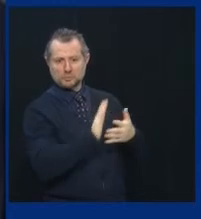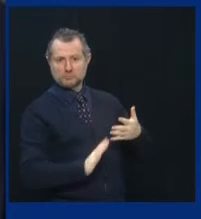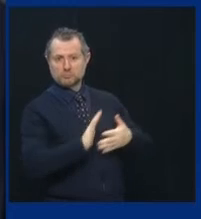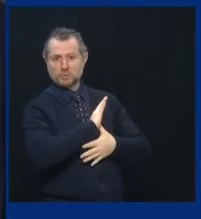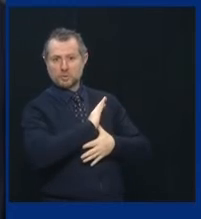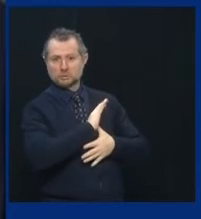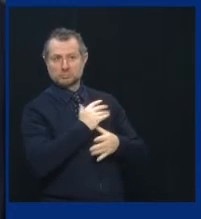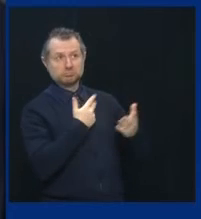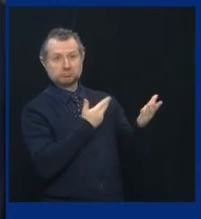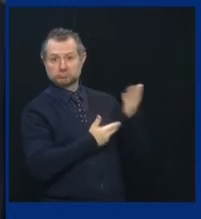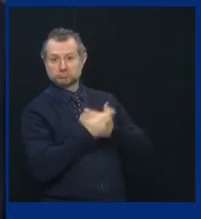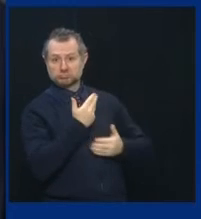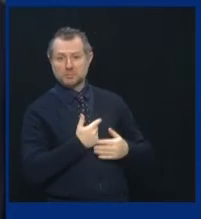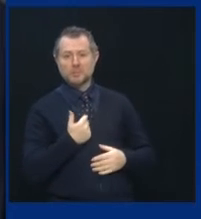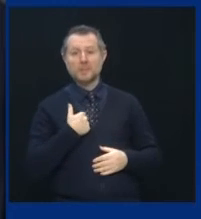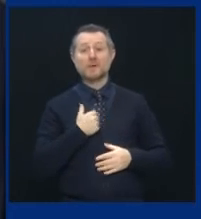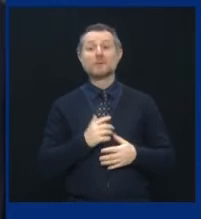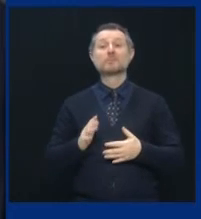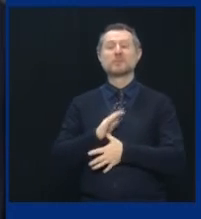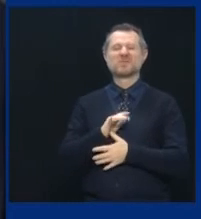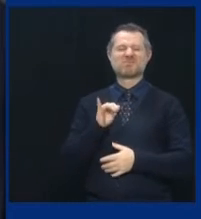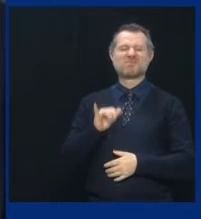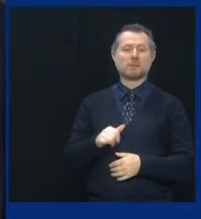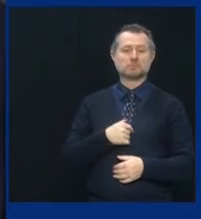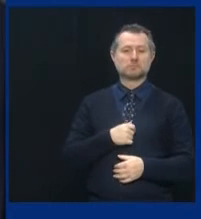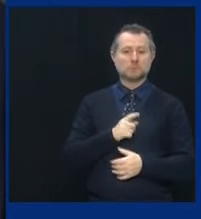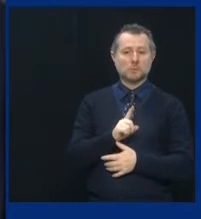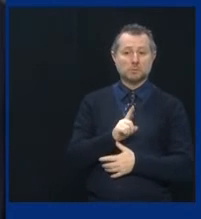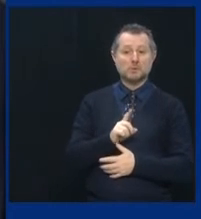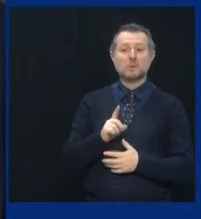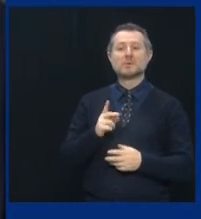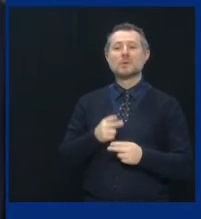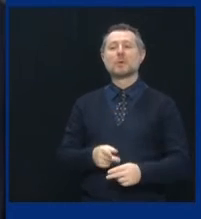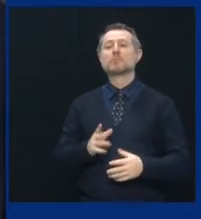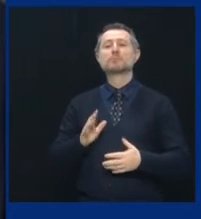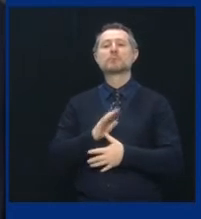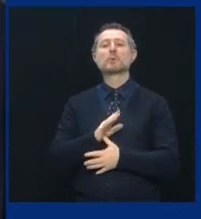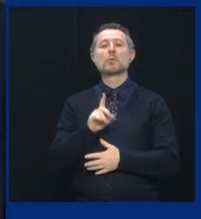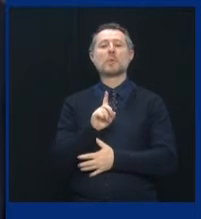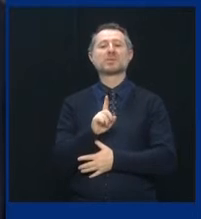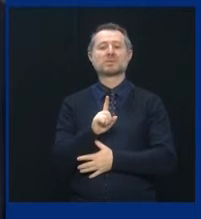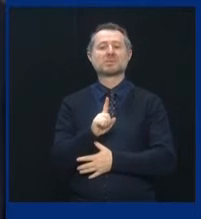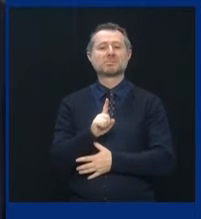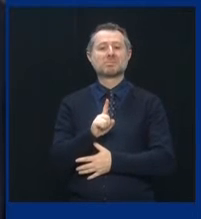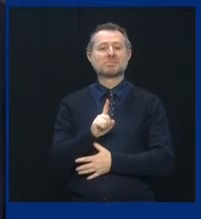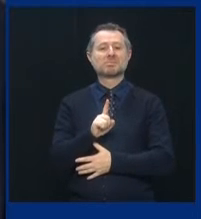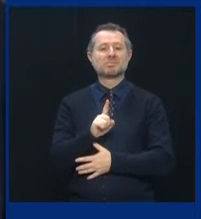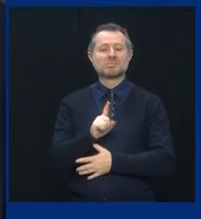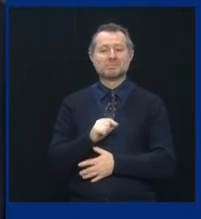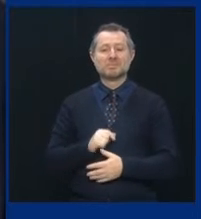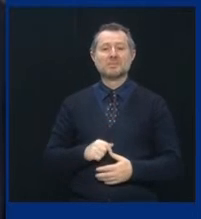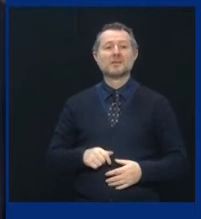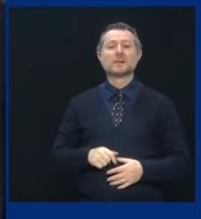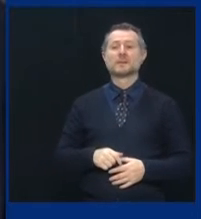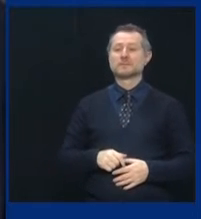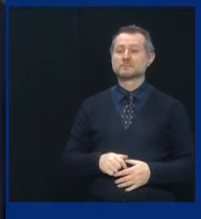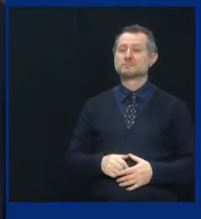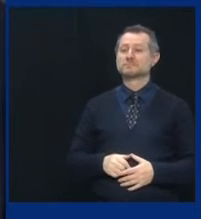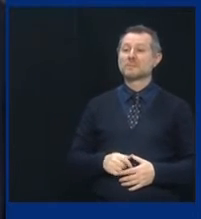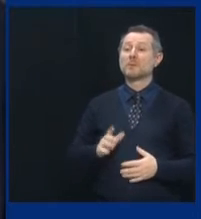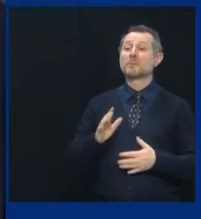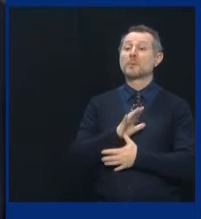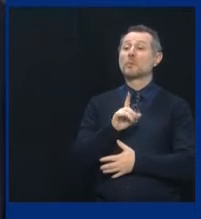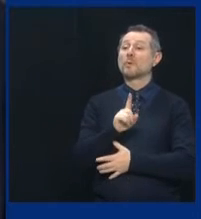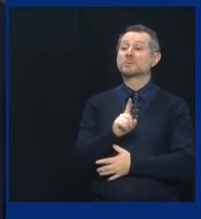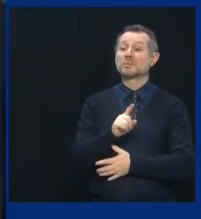the top priority, what they call priority one, hence top priority. Priority one is